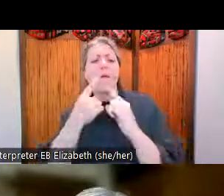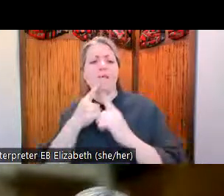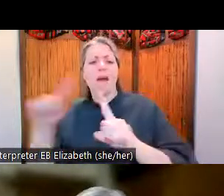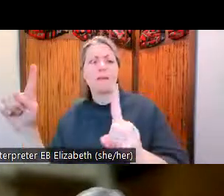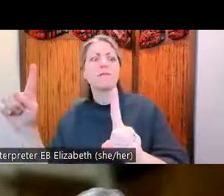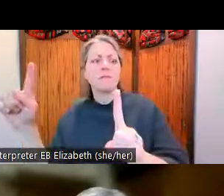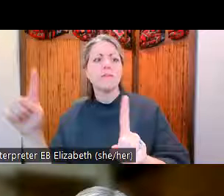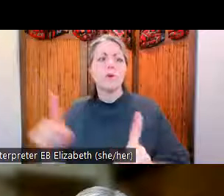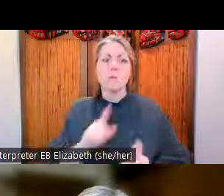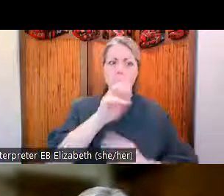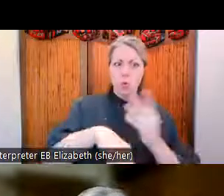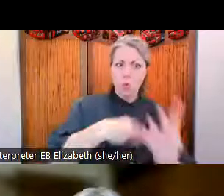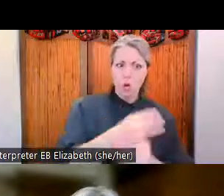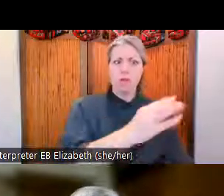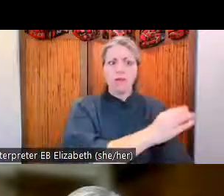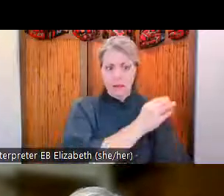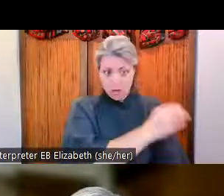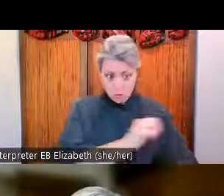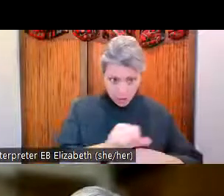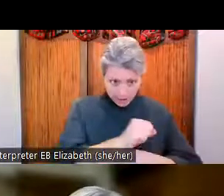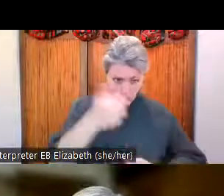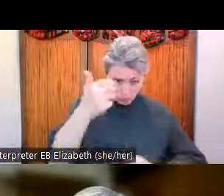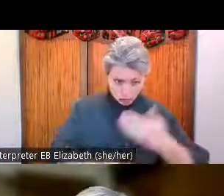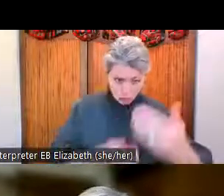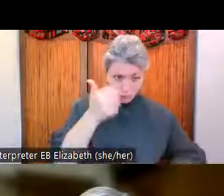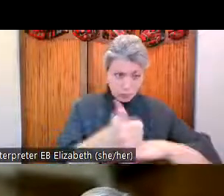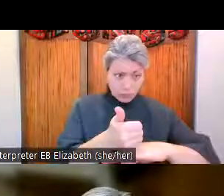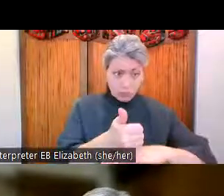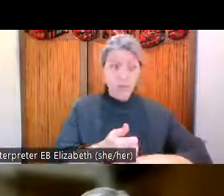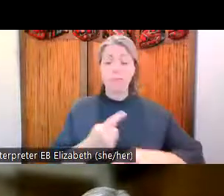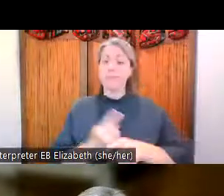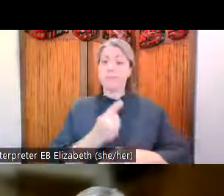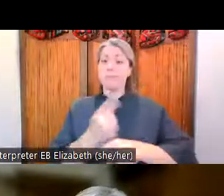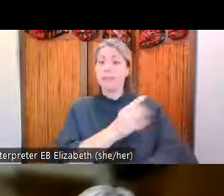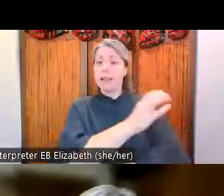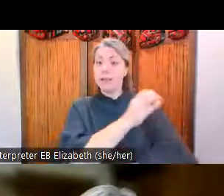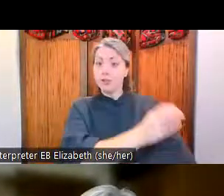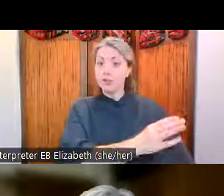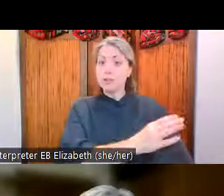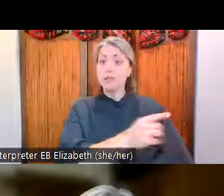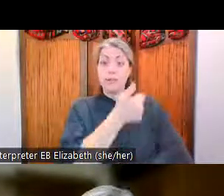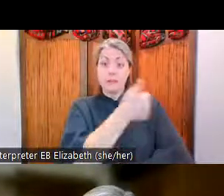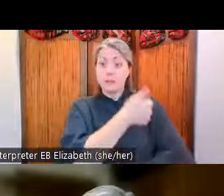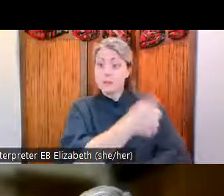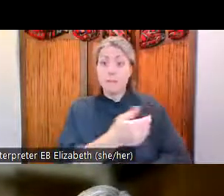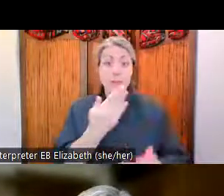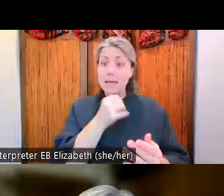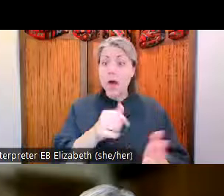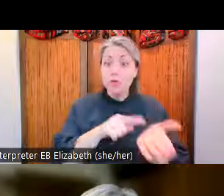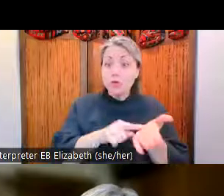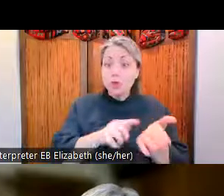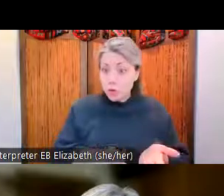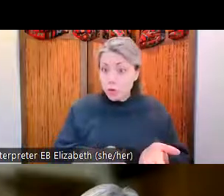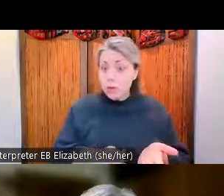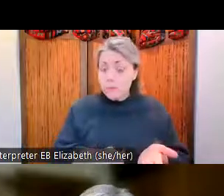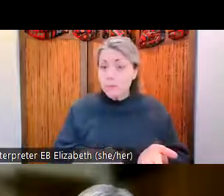and qualified clinicians, but those clinicians may not necessarily be researchers. So this is different than a